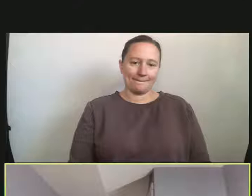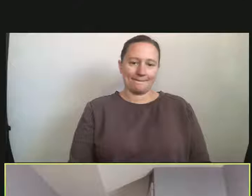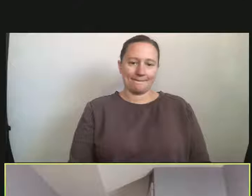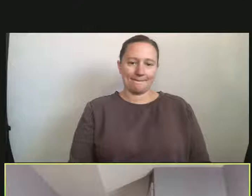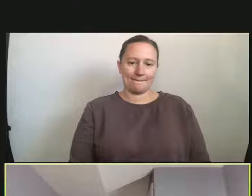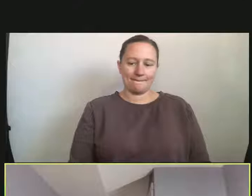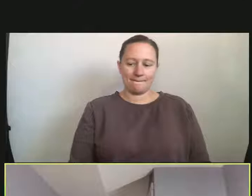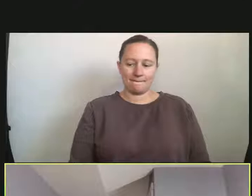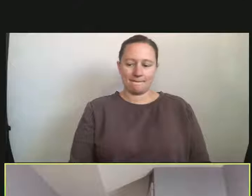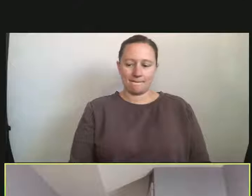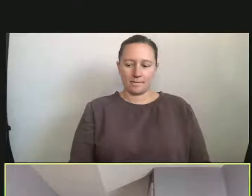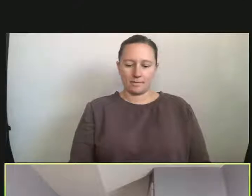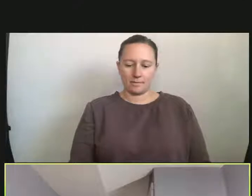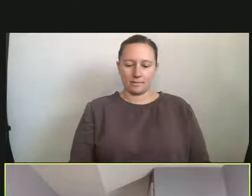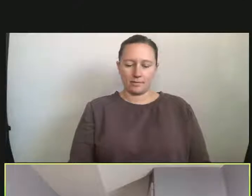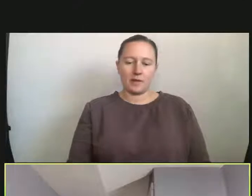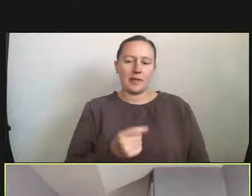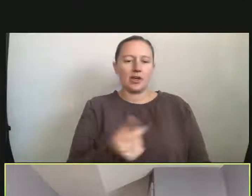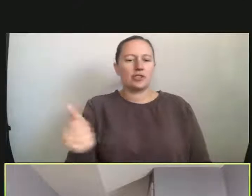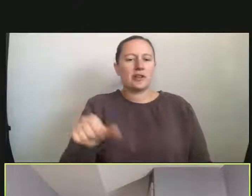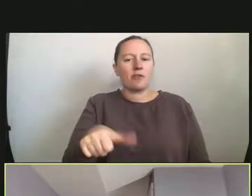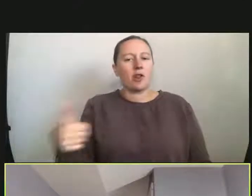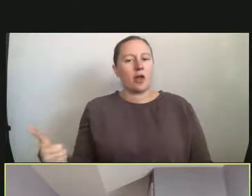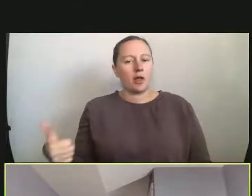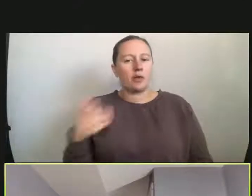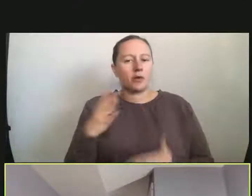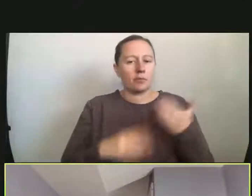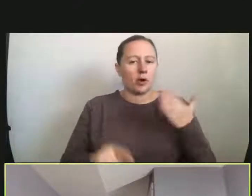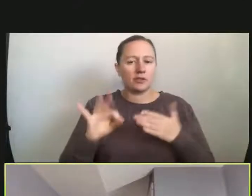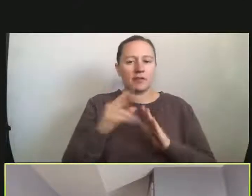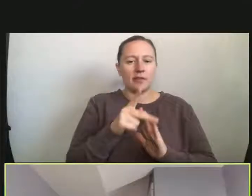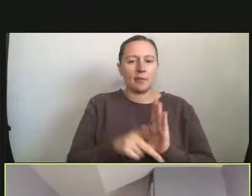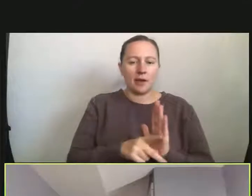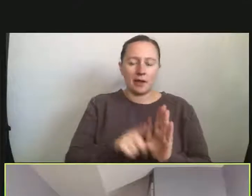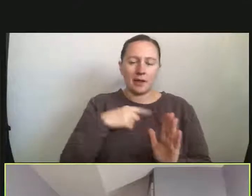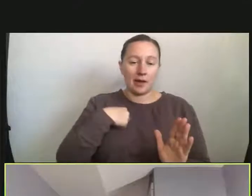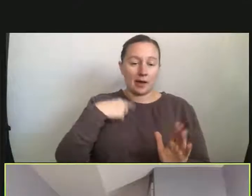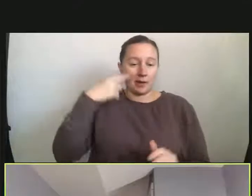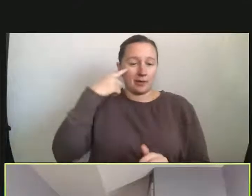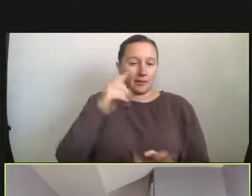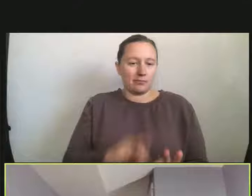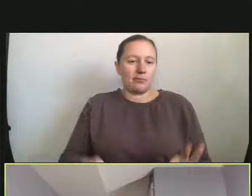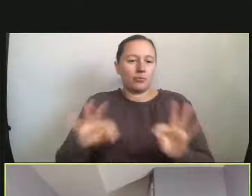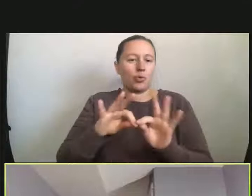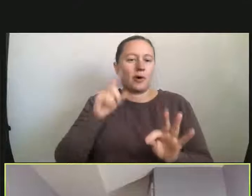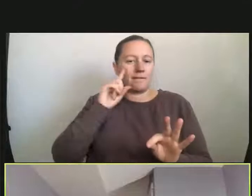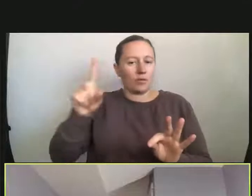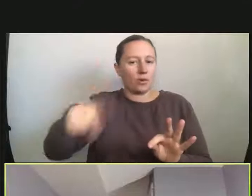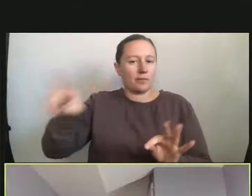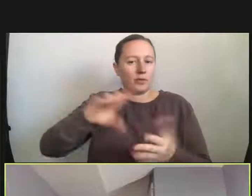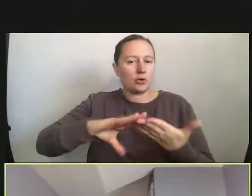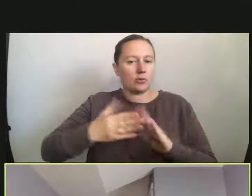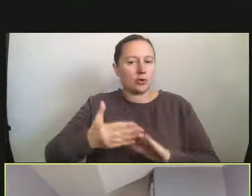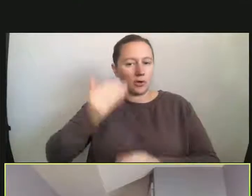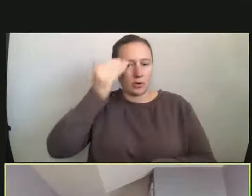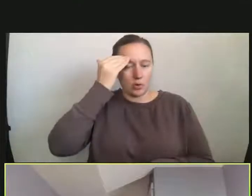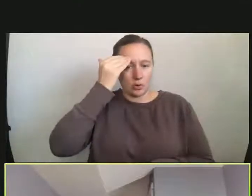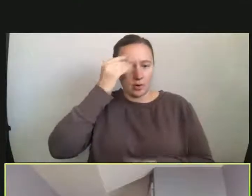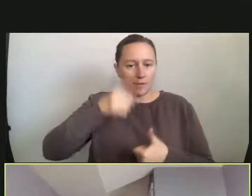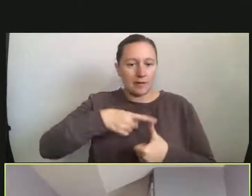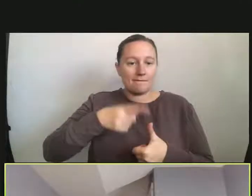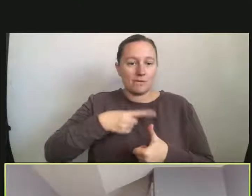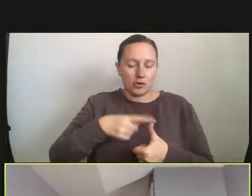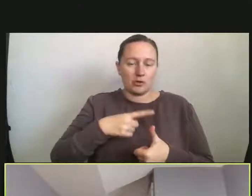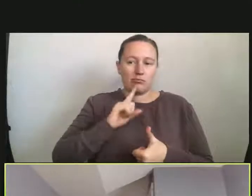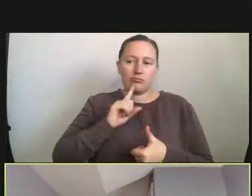There are several other aspects of the policy that I think are important for the community to be aware of. So first, and central